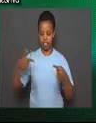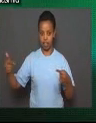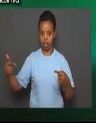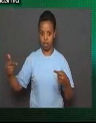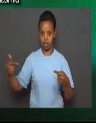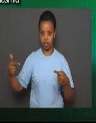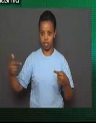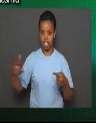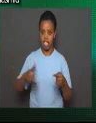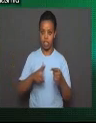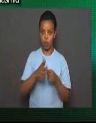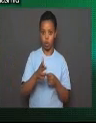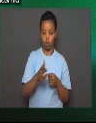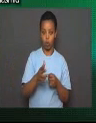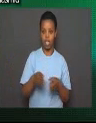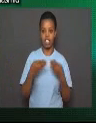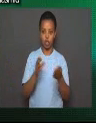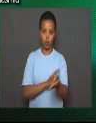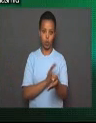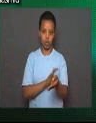has been cut from a donor.